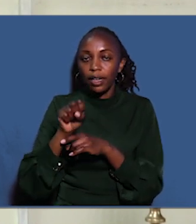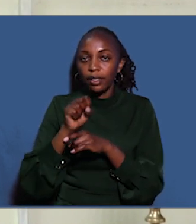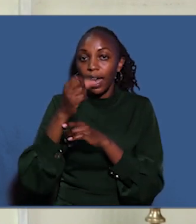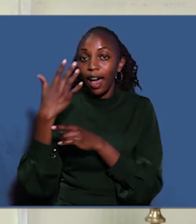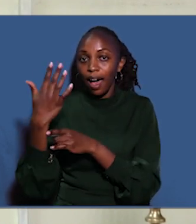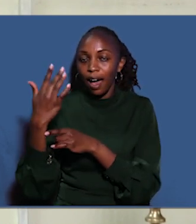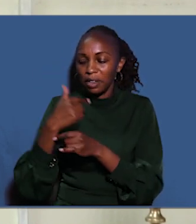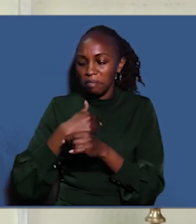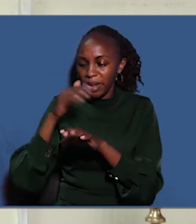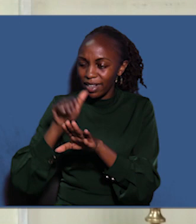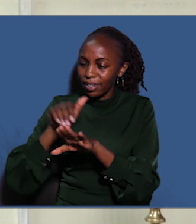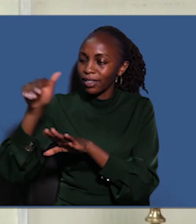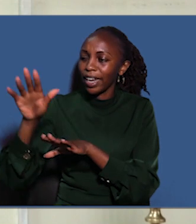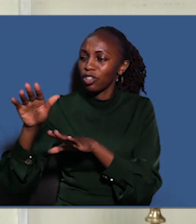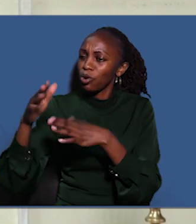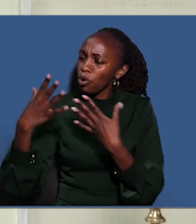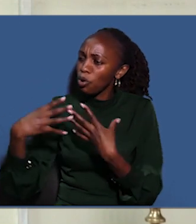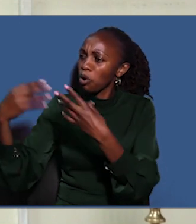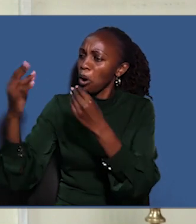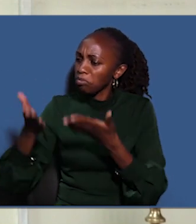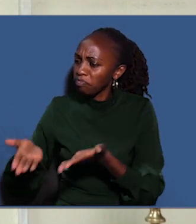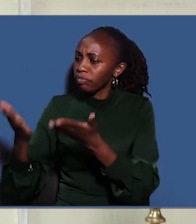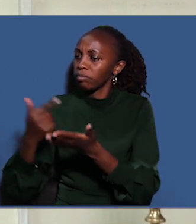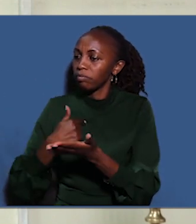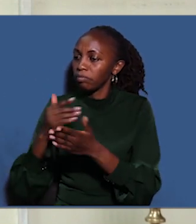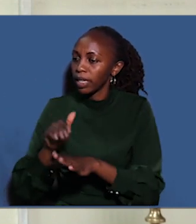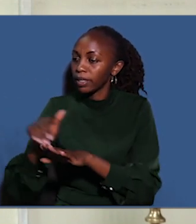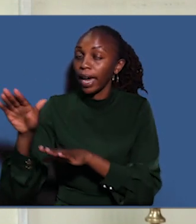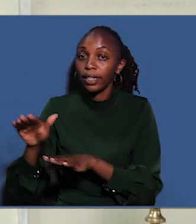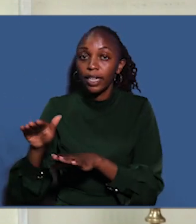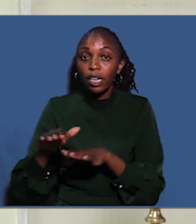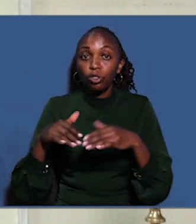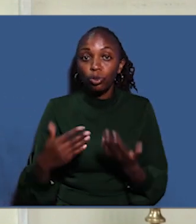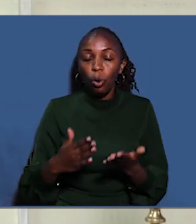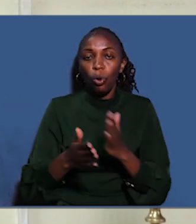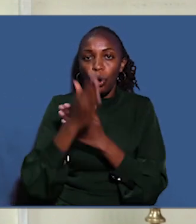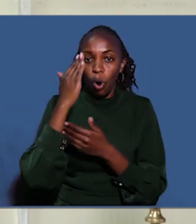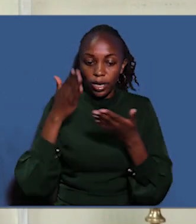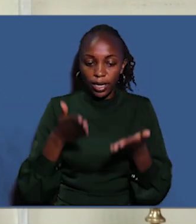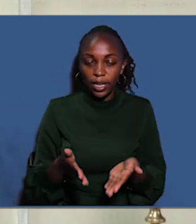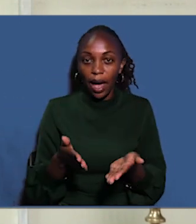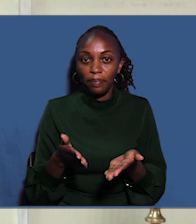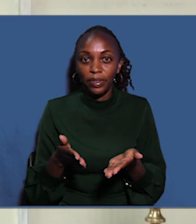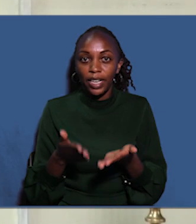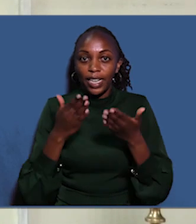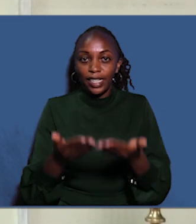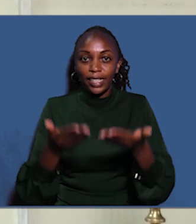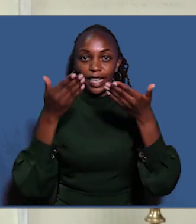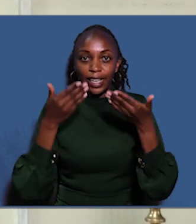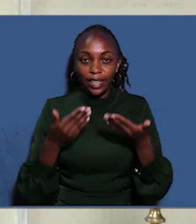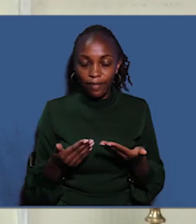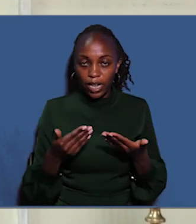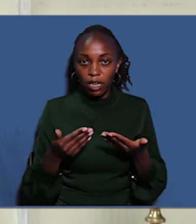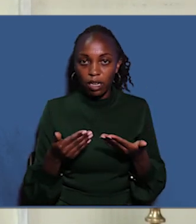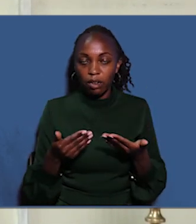sending you. Go, I am sending you. So God here is giving